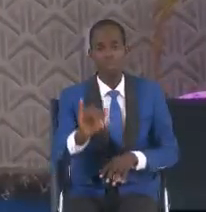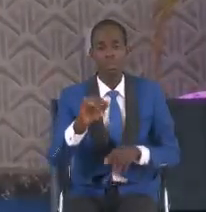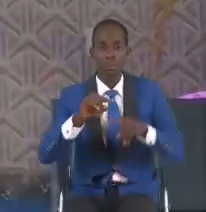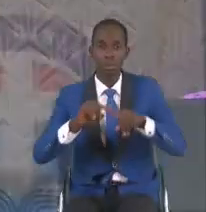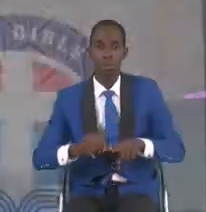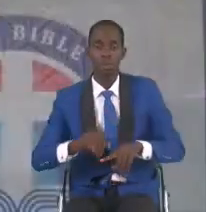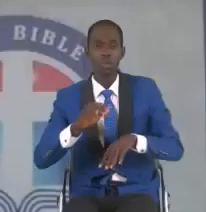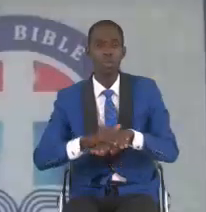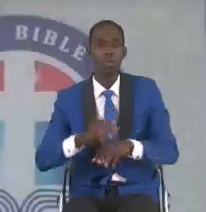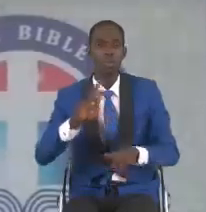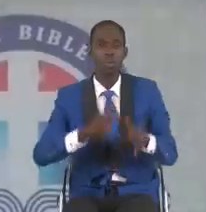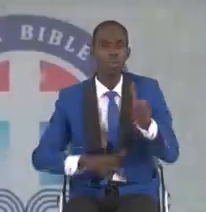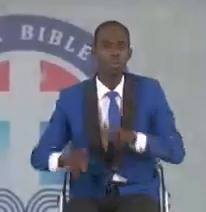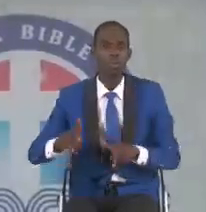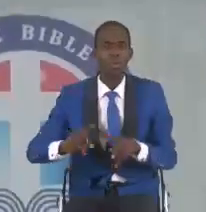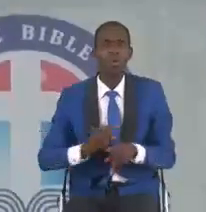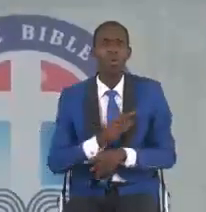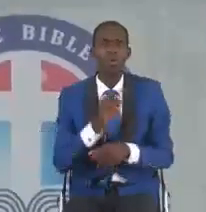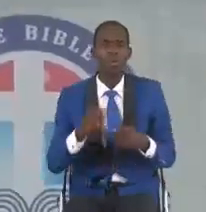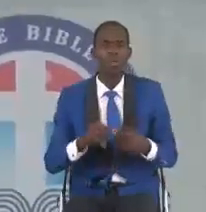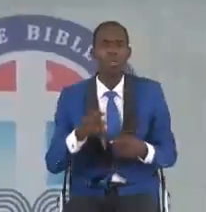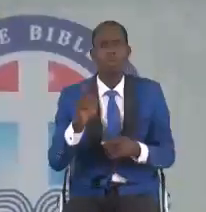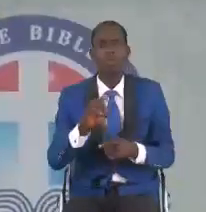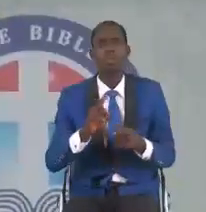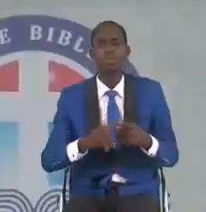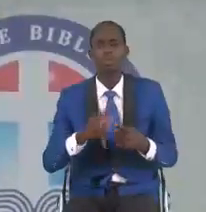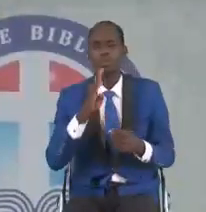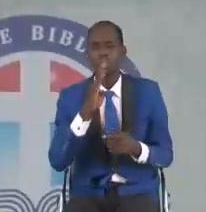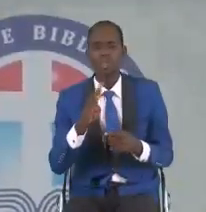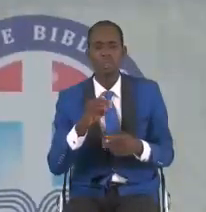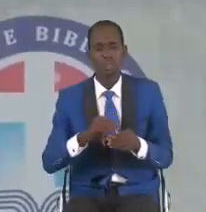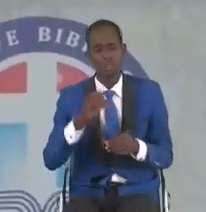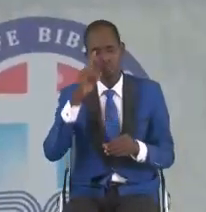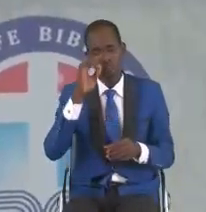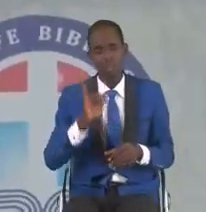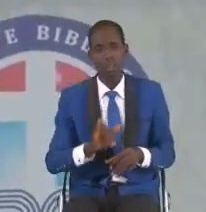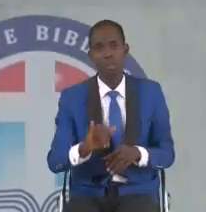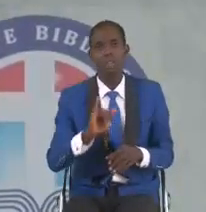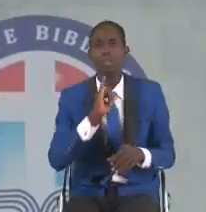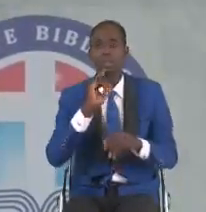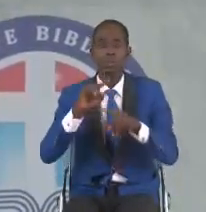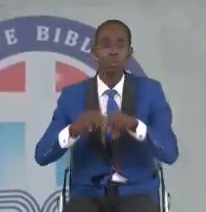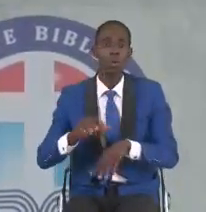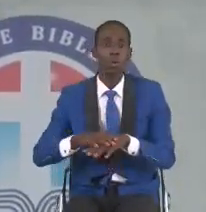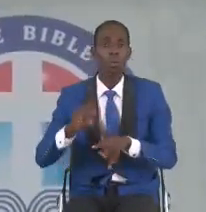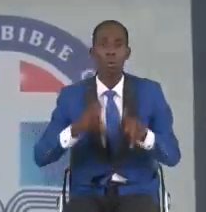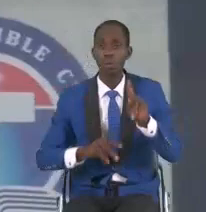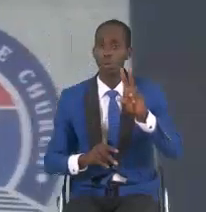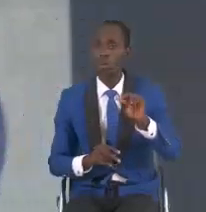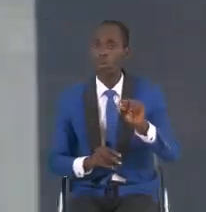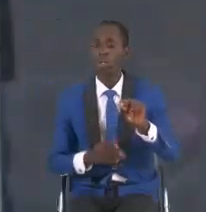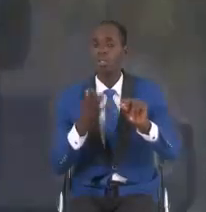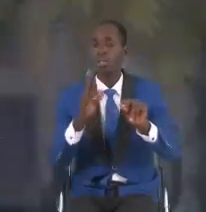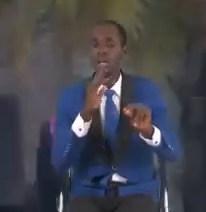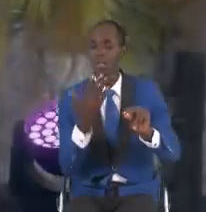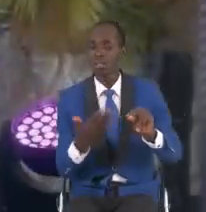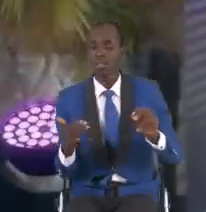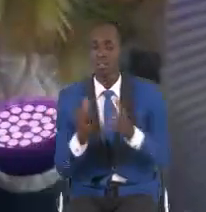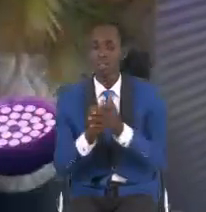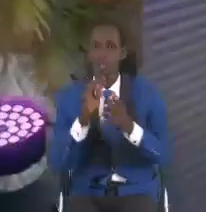people. Where you spend eternity depends on people. No, there are things that are personal. From